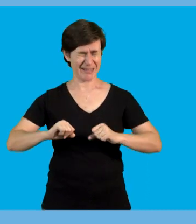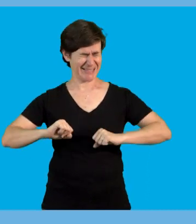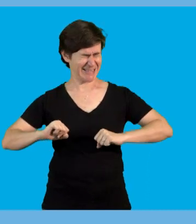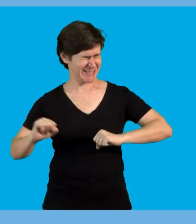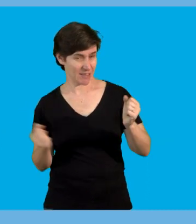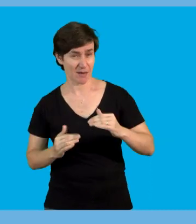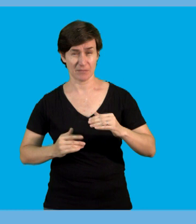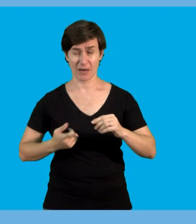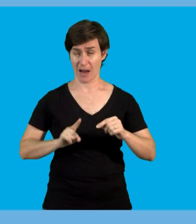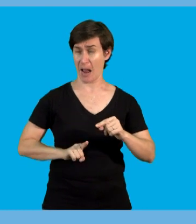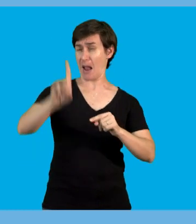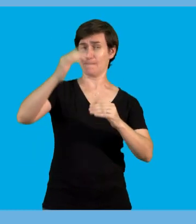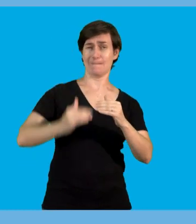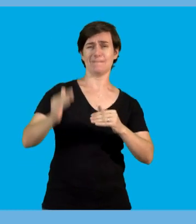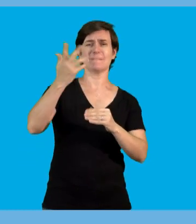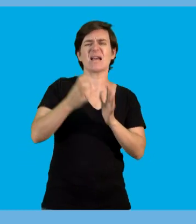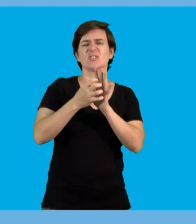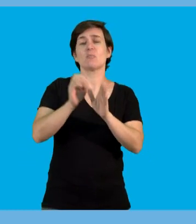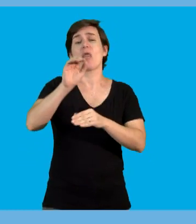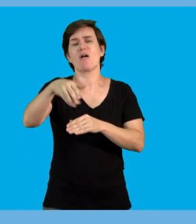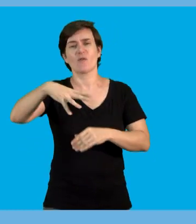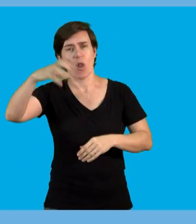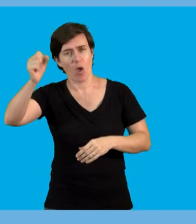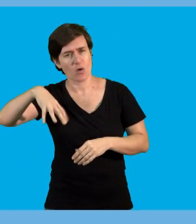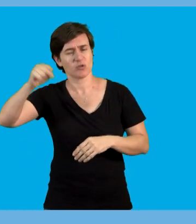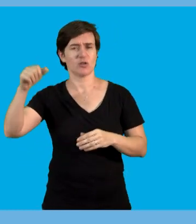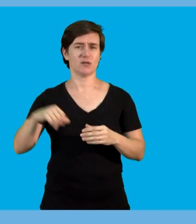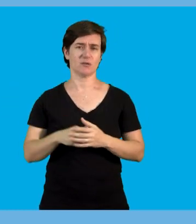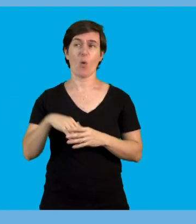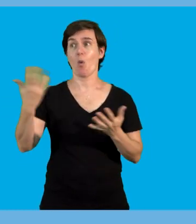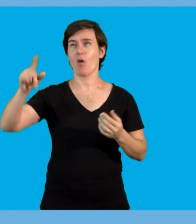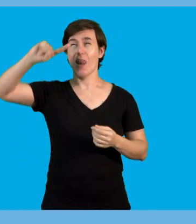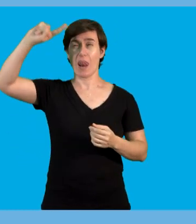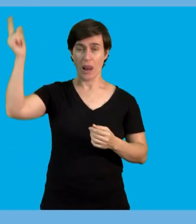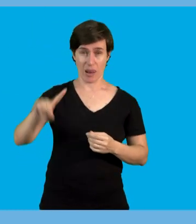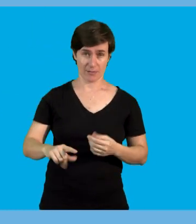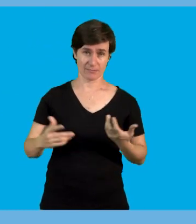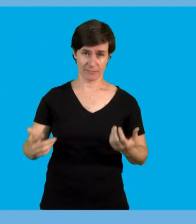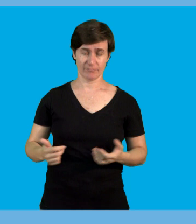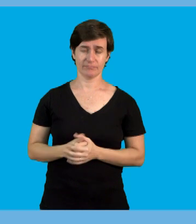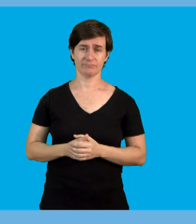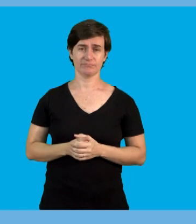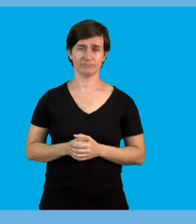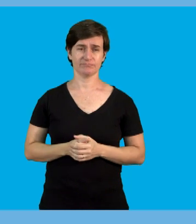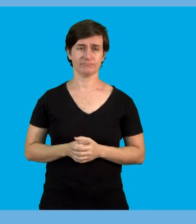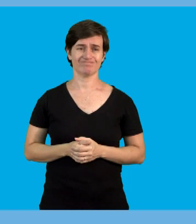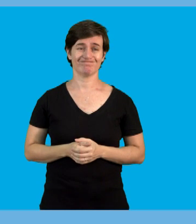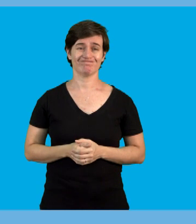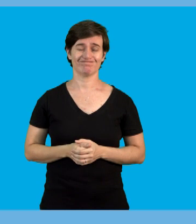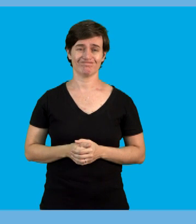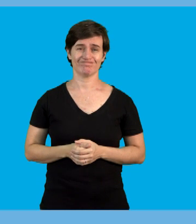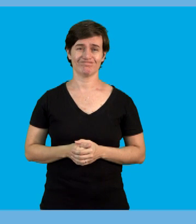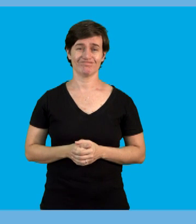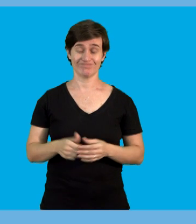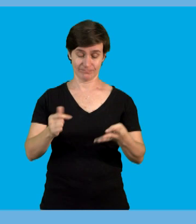spikes. When does that happen? After load shedding or when there's a lightning strike. In